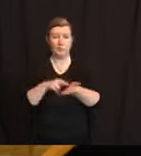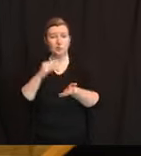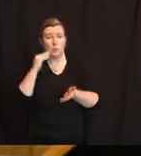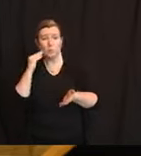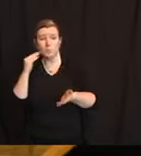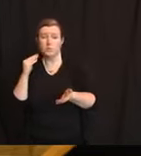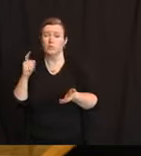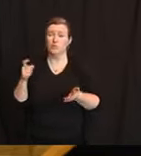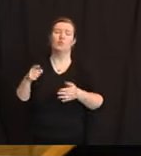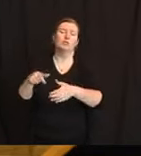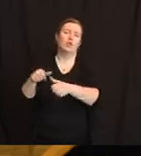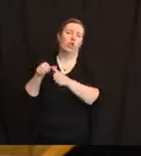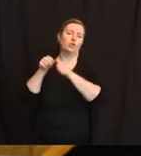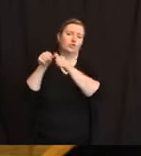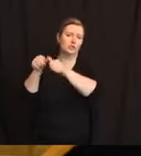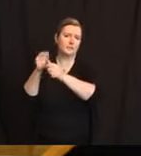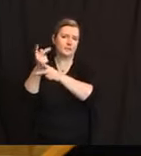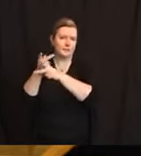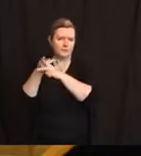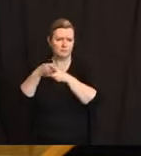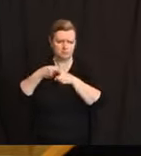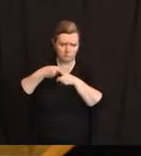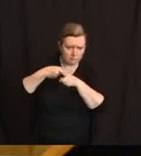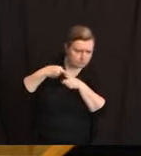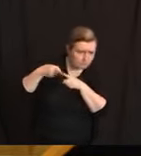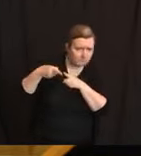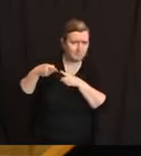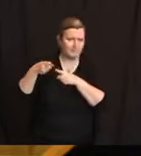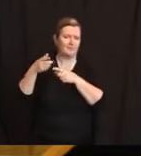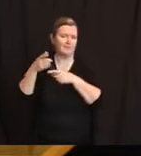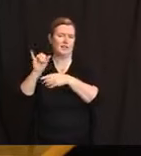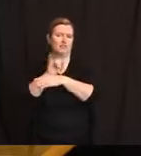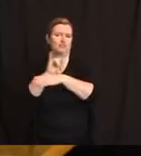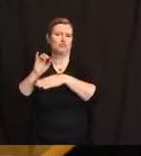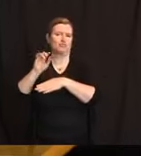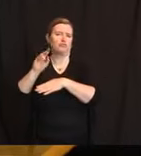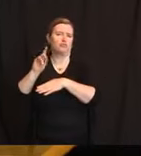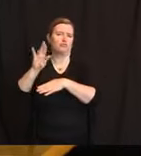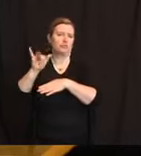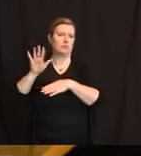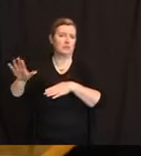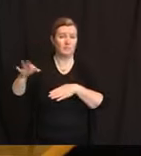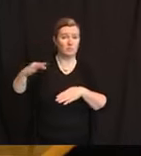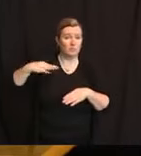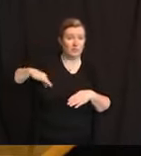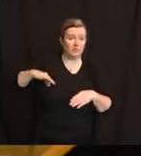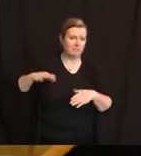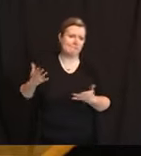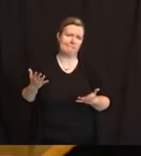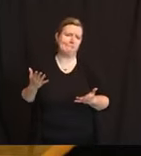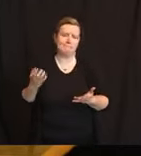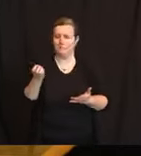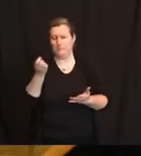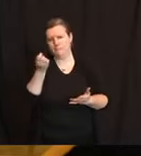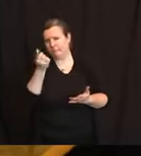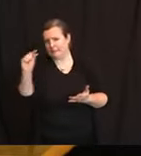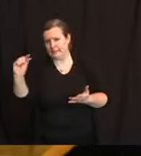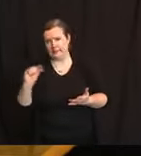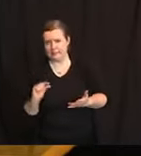industry is thin, and they work at the margin. We know that. And Did they